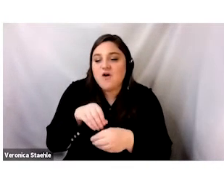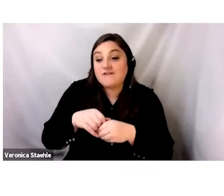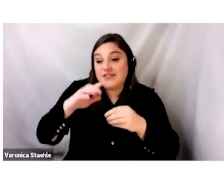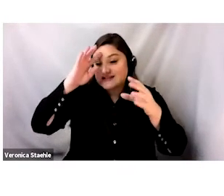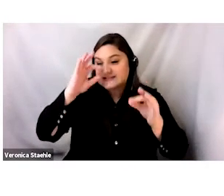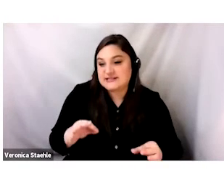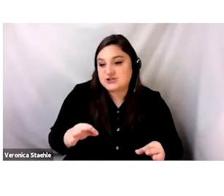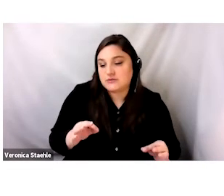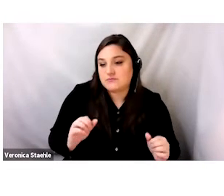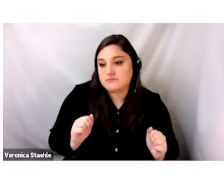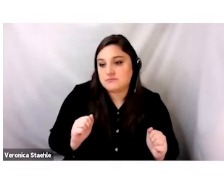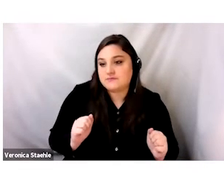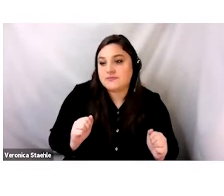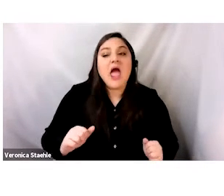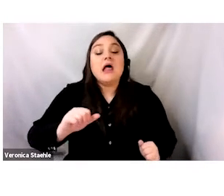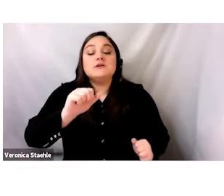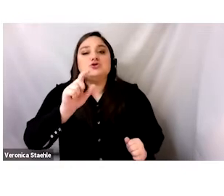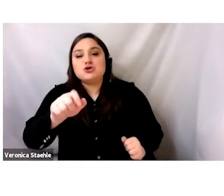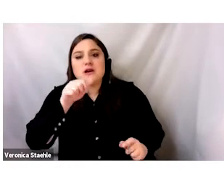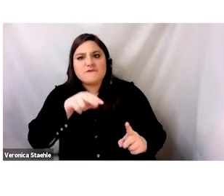Not who can give me insight,